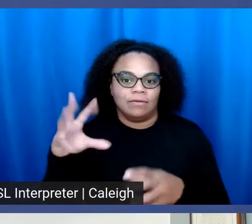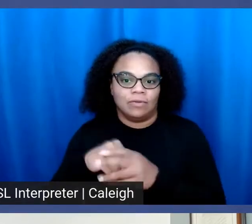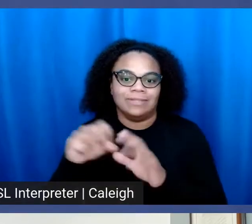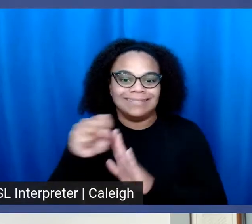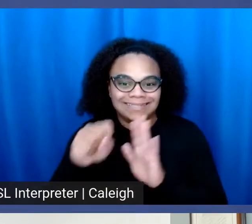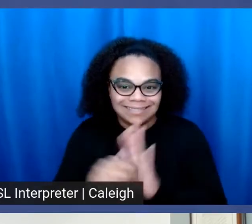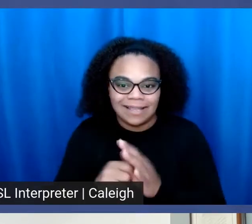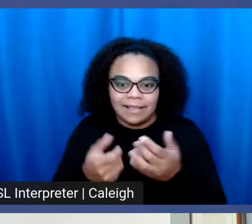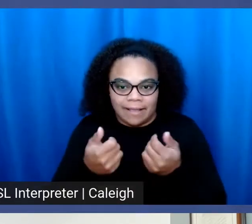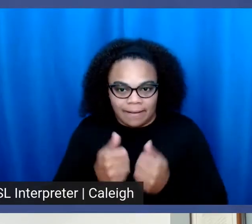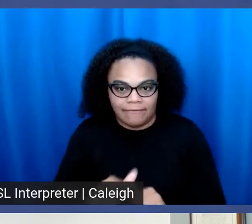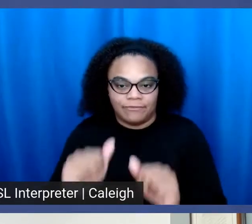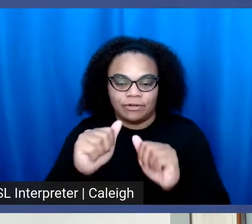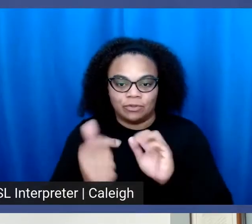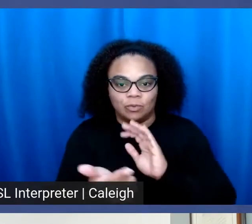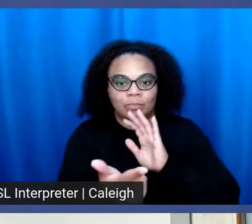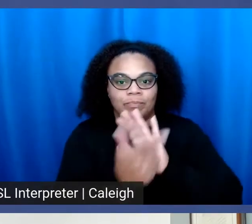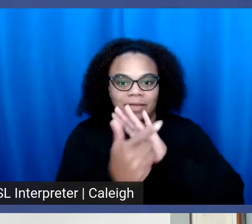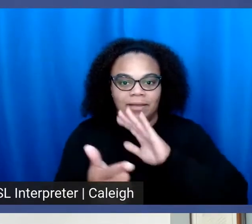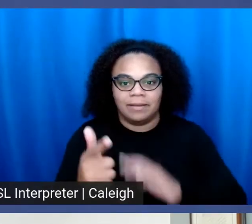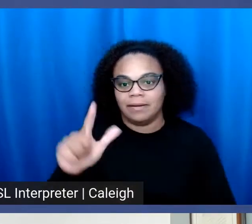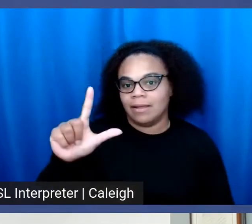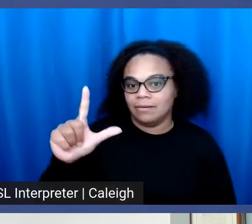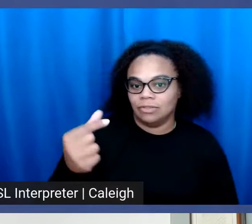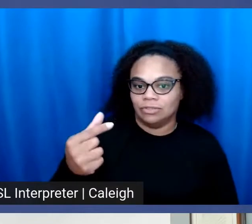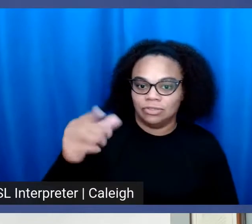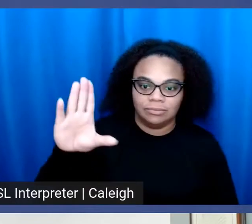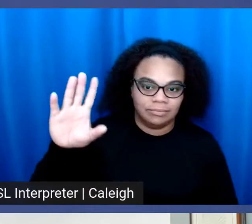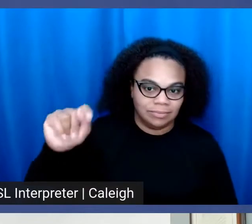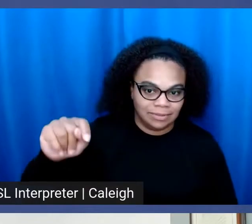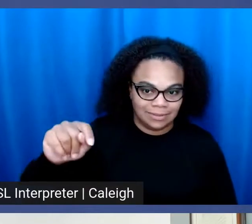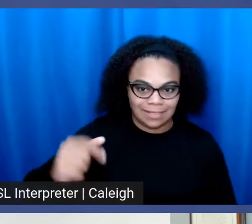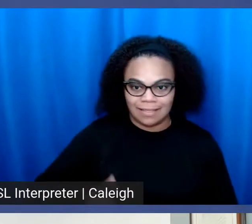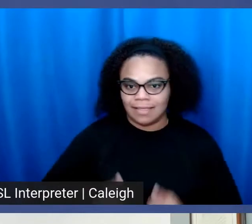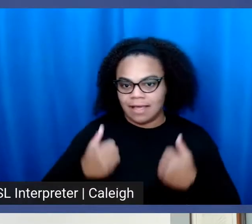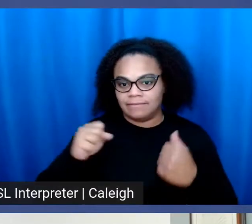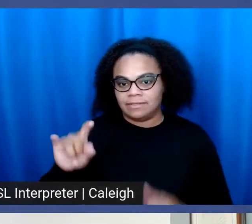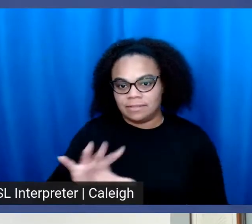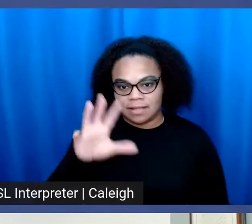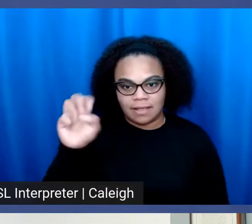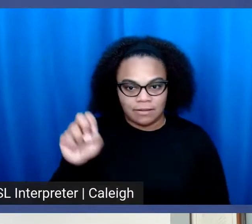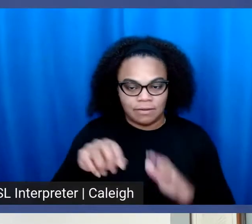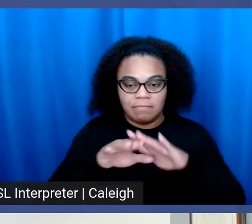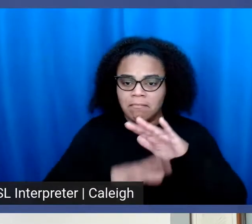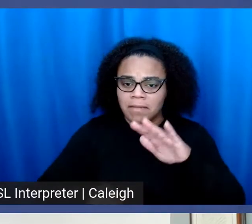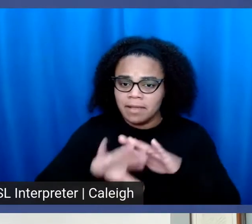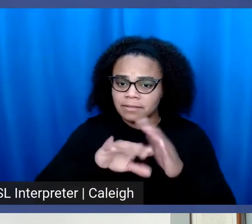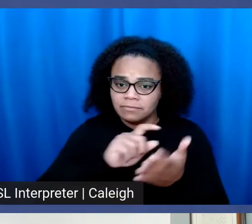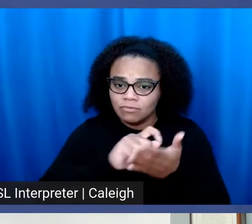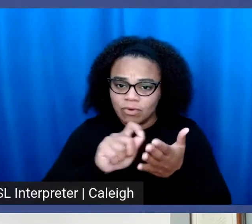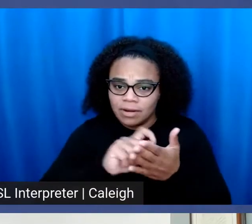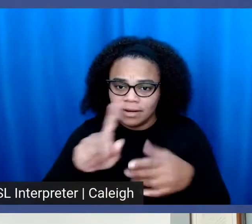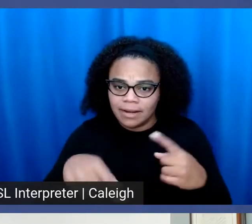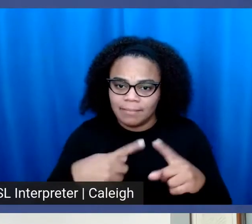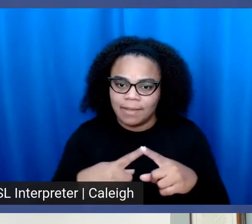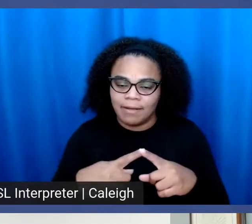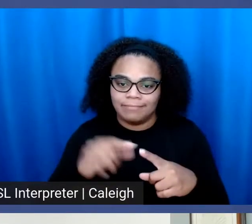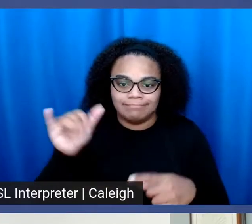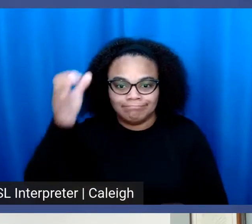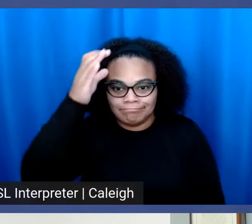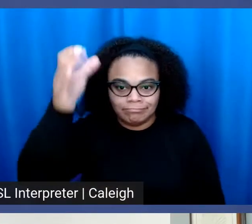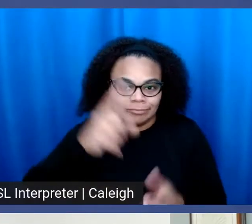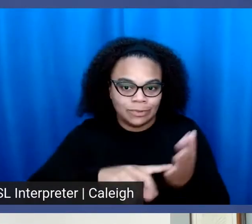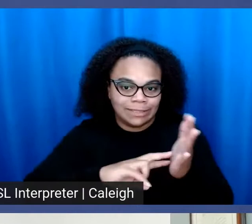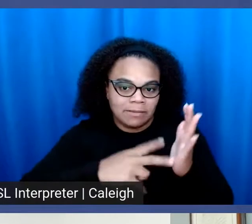discussions of LGBT lifestyle, right? Of just basic writing about what it means to be